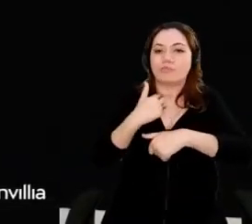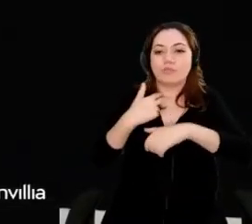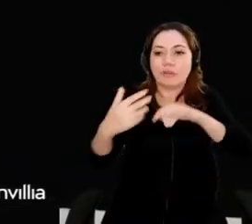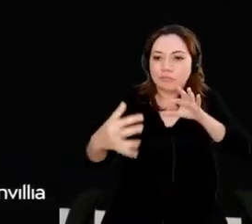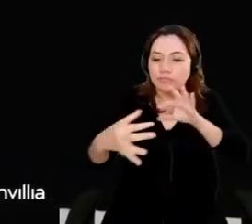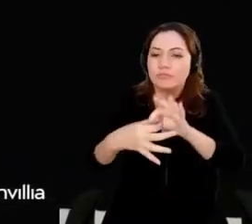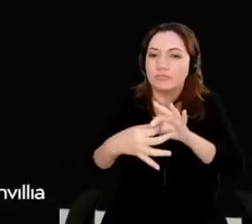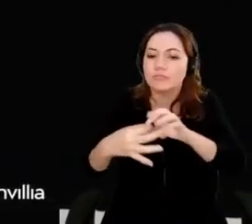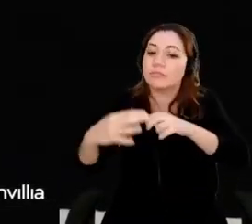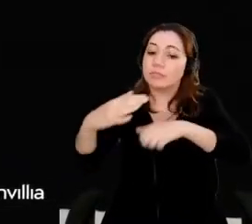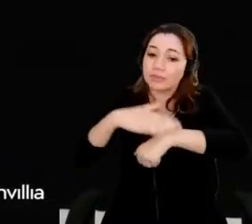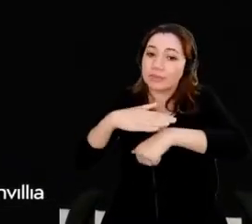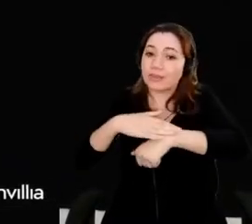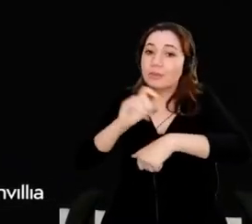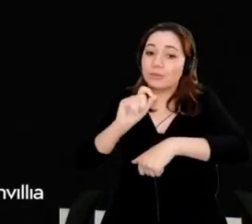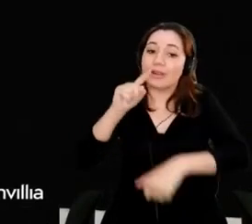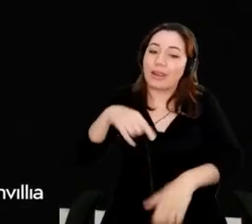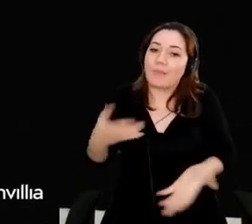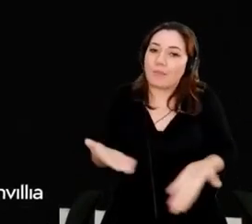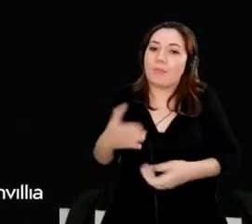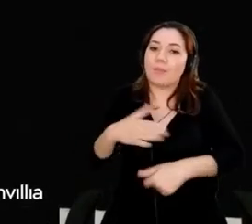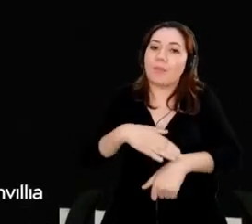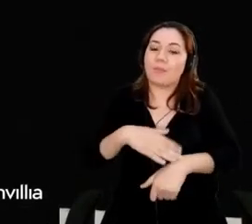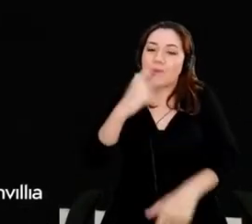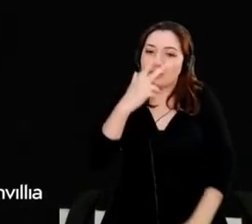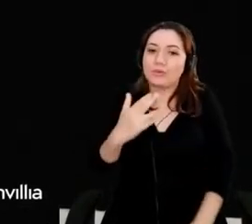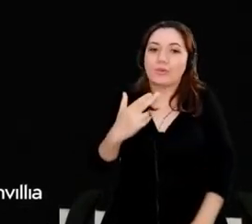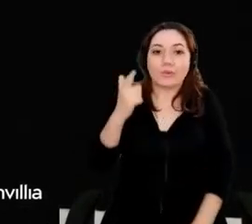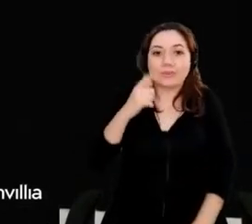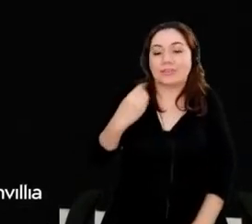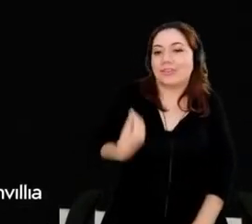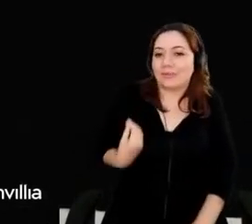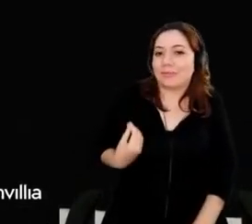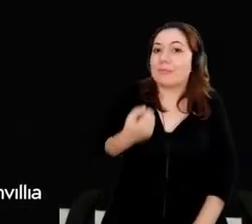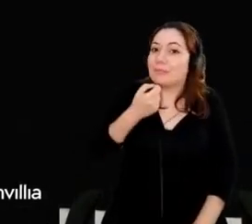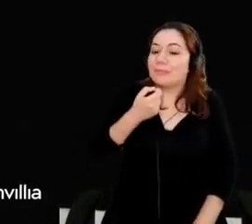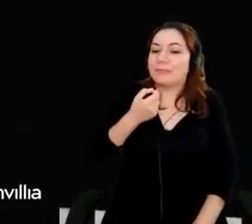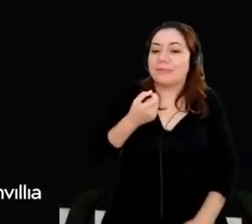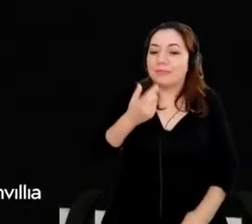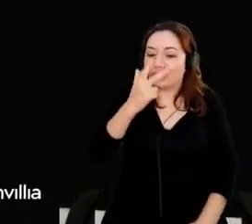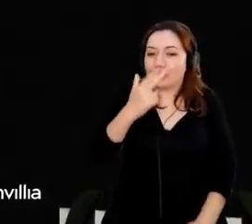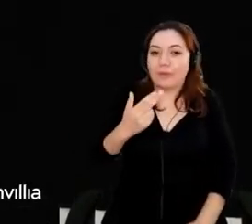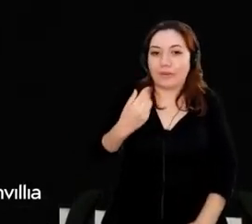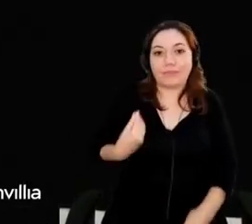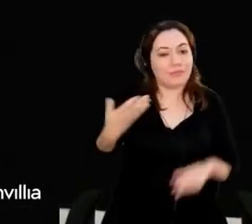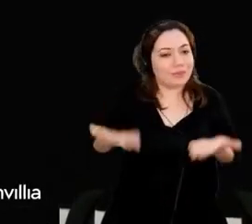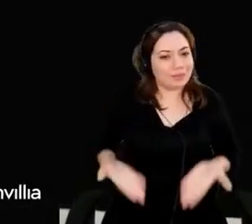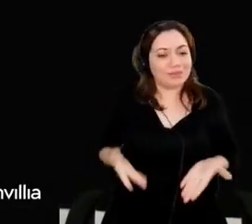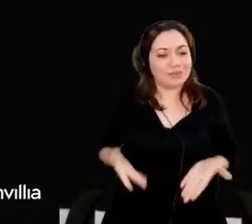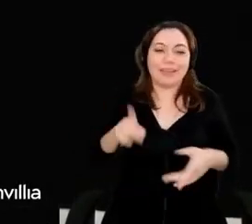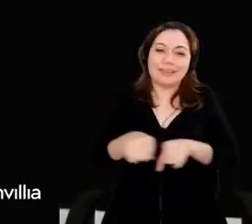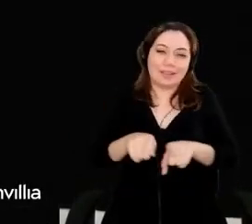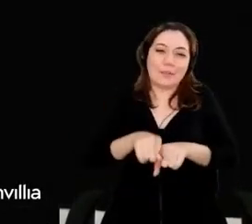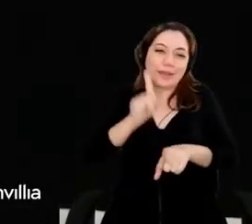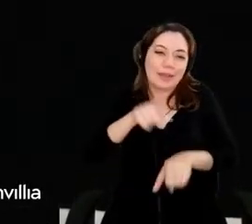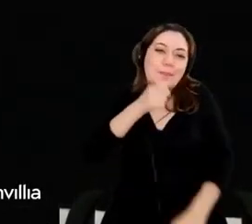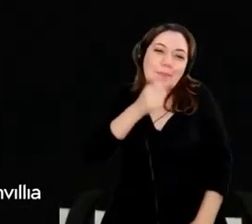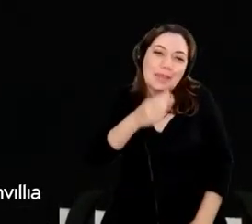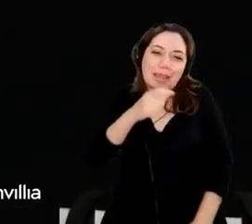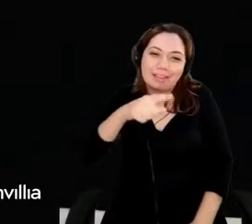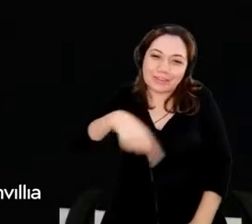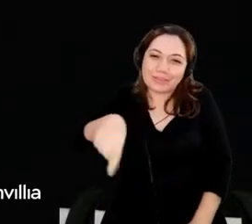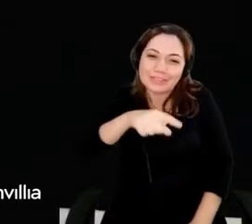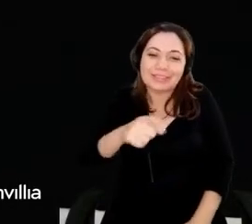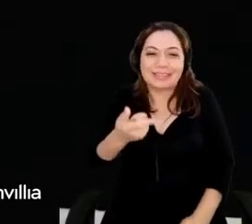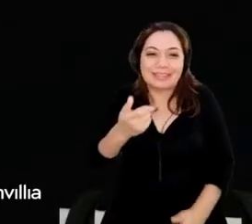alive. That's another inside joke for those who watch a lot of YouTube videos on AI. Hey, got you there.